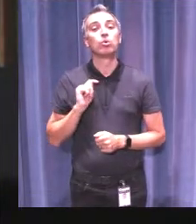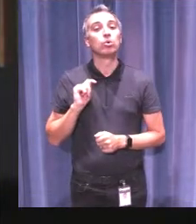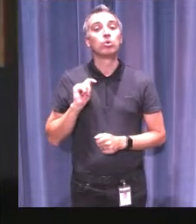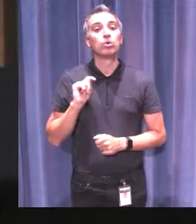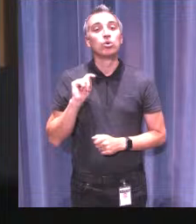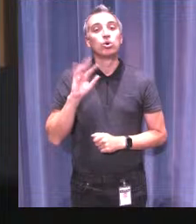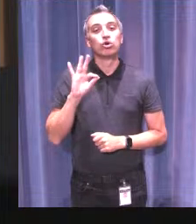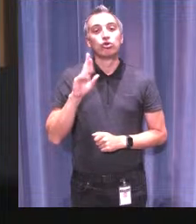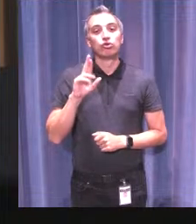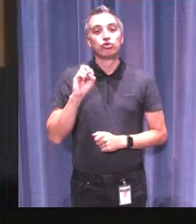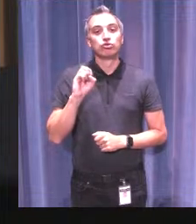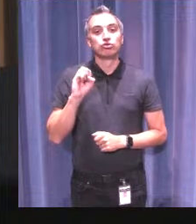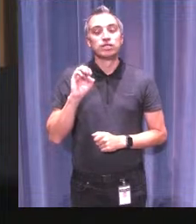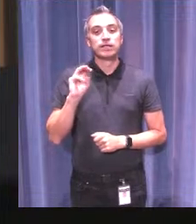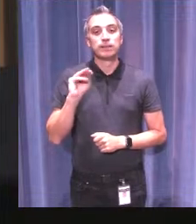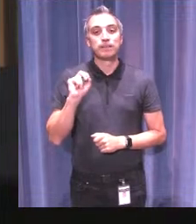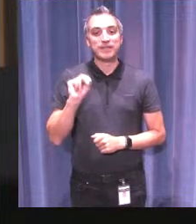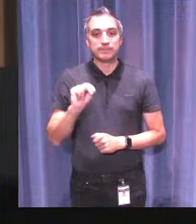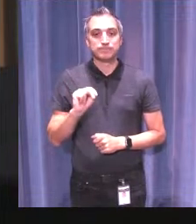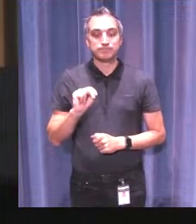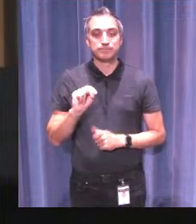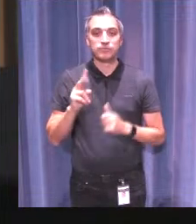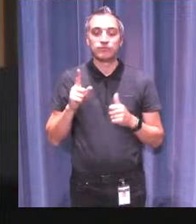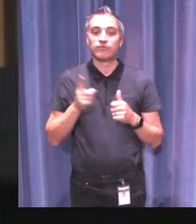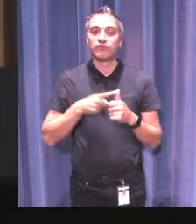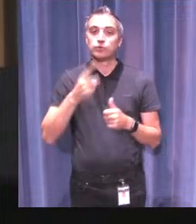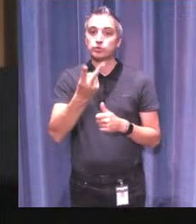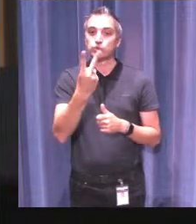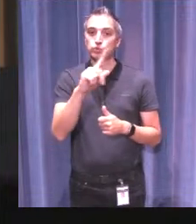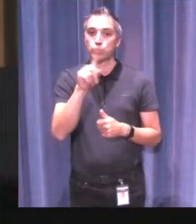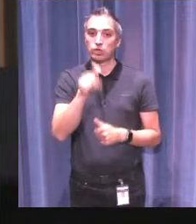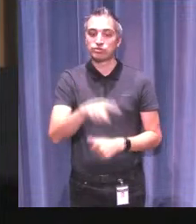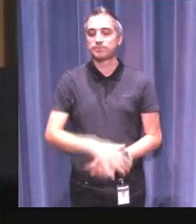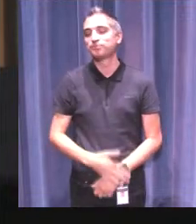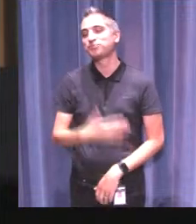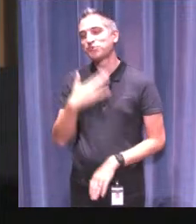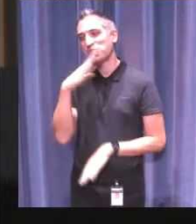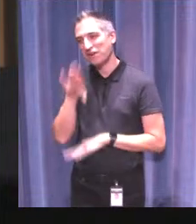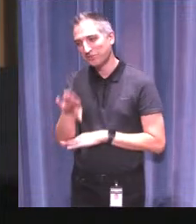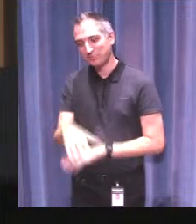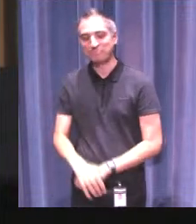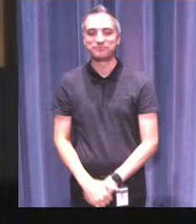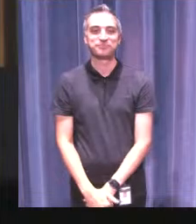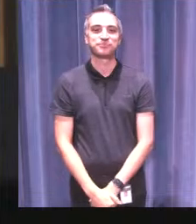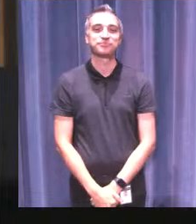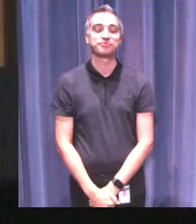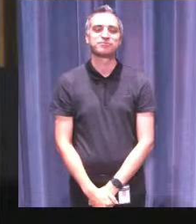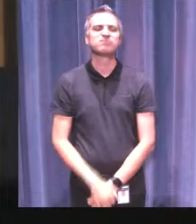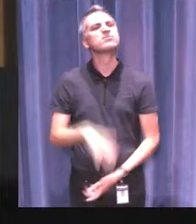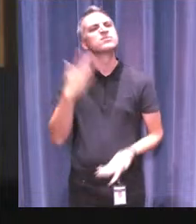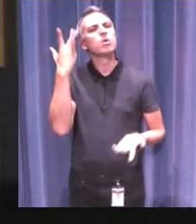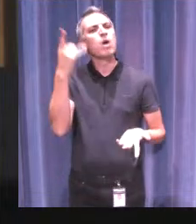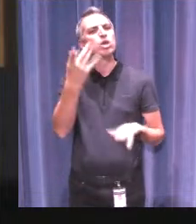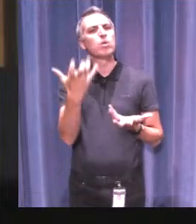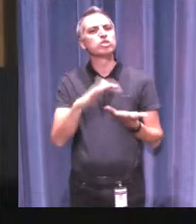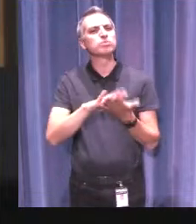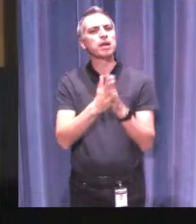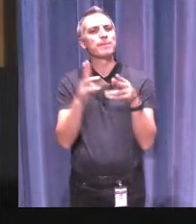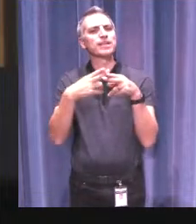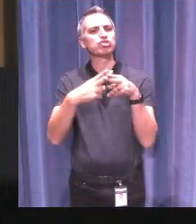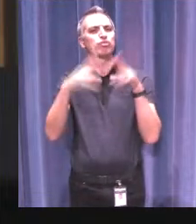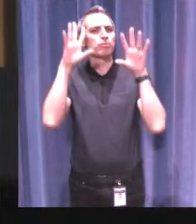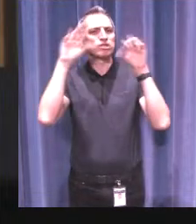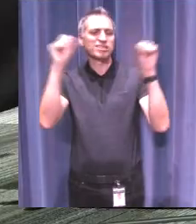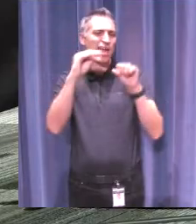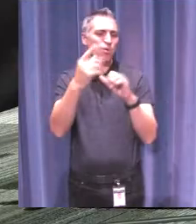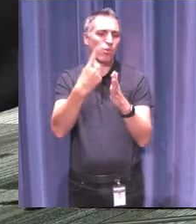Trustee Freeman with the first 2 questions. Good afternoon. Why do you want to be interim president, and